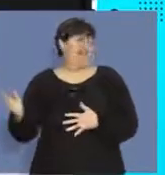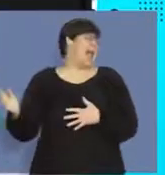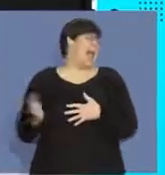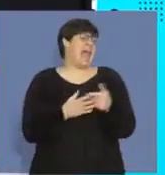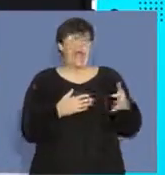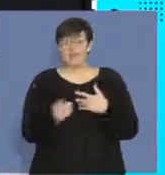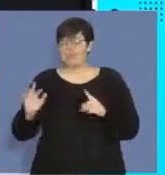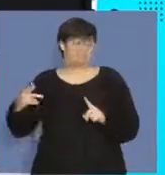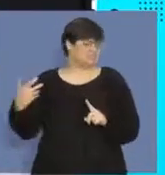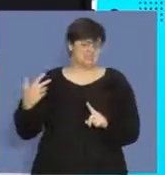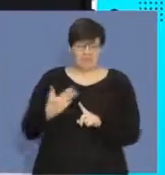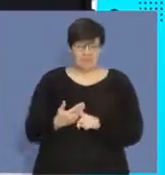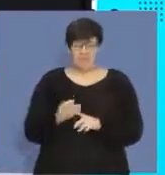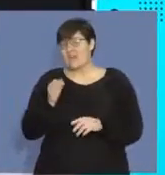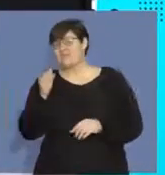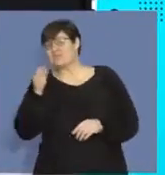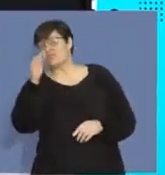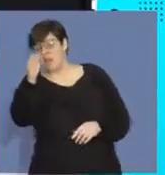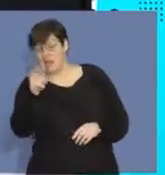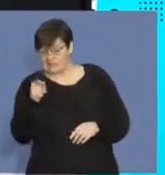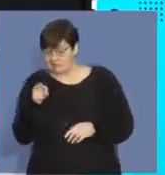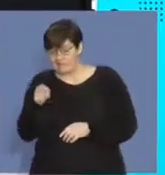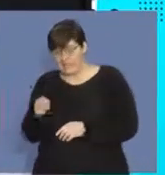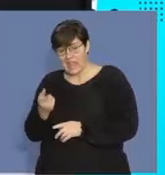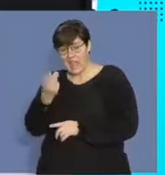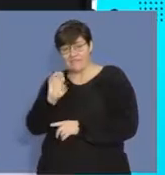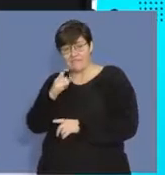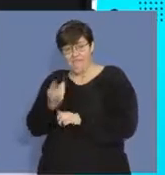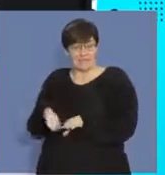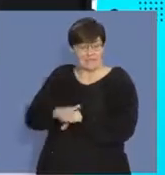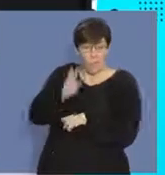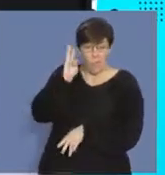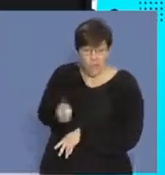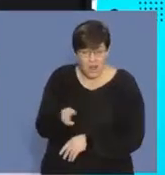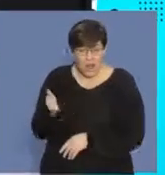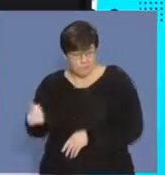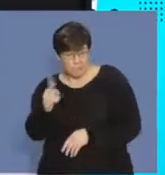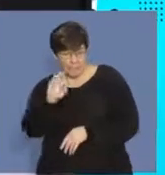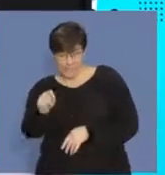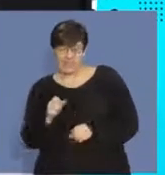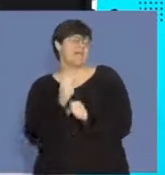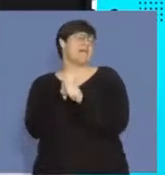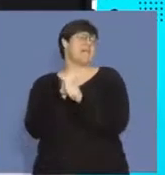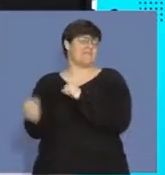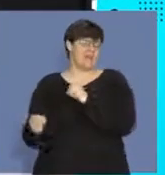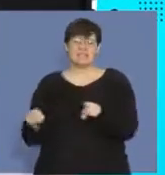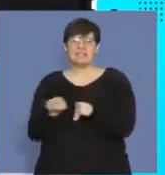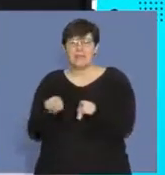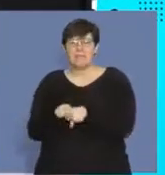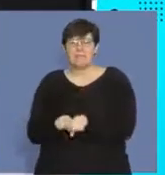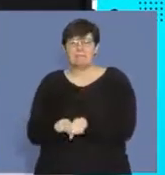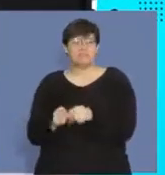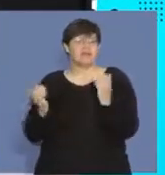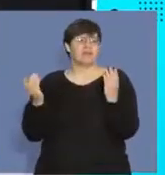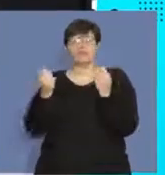ever have VAT levied against that service. School fees, etc. We've dealt with it in detail in previous